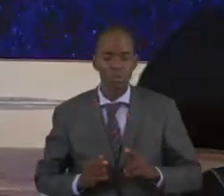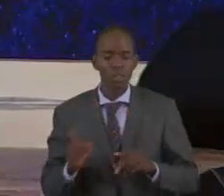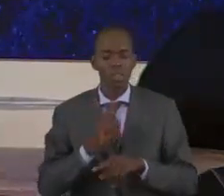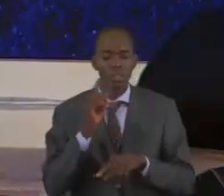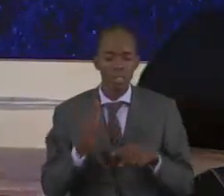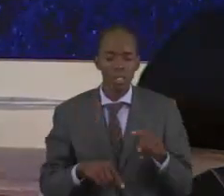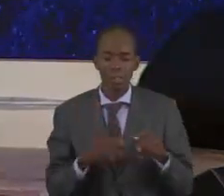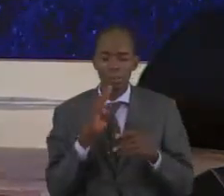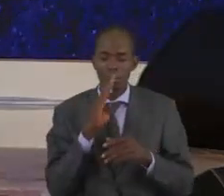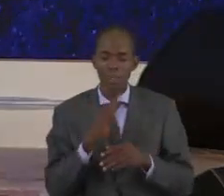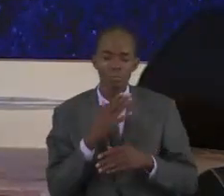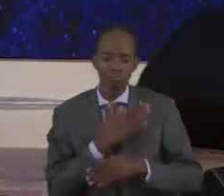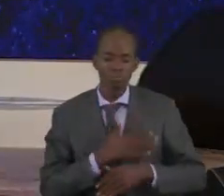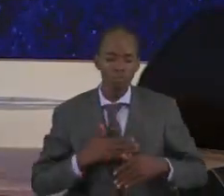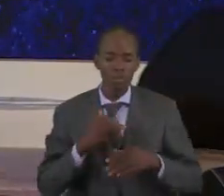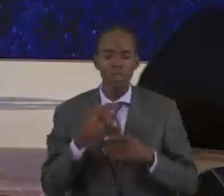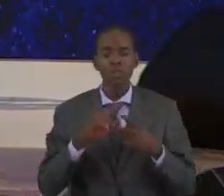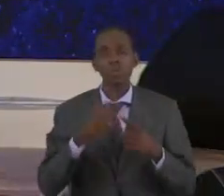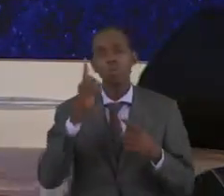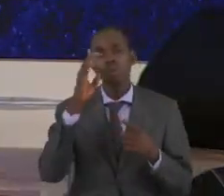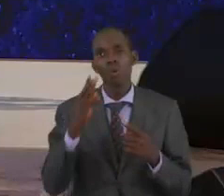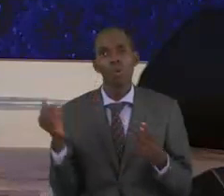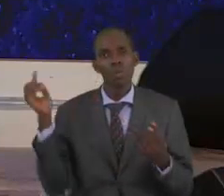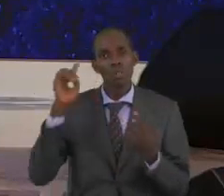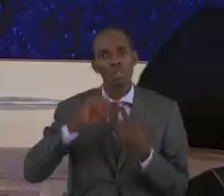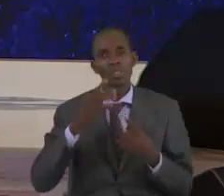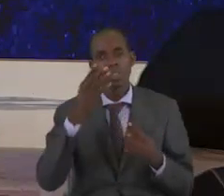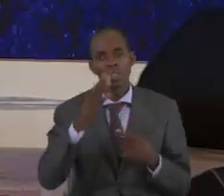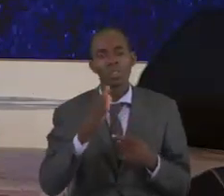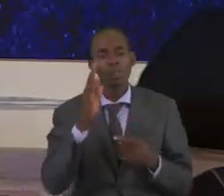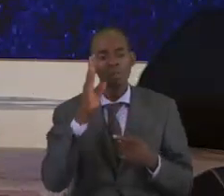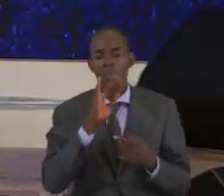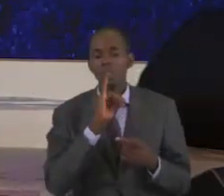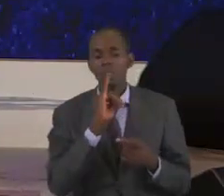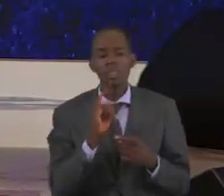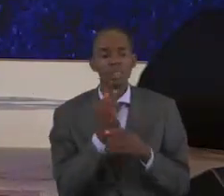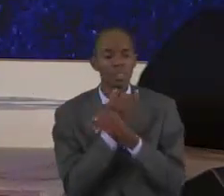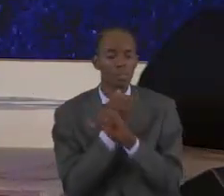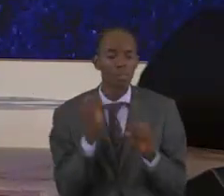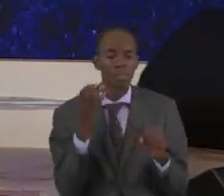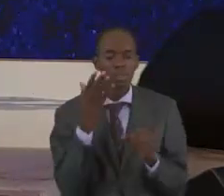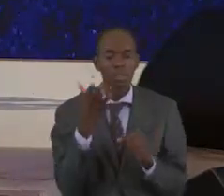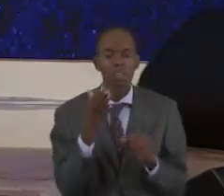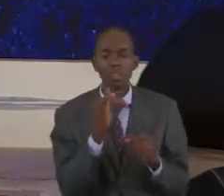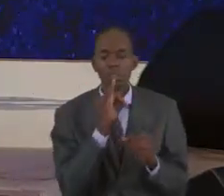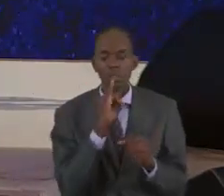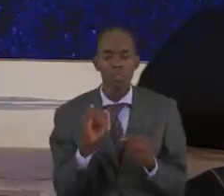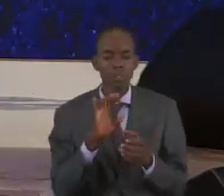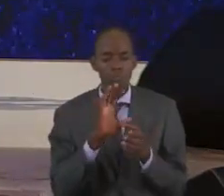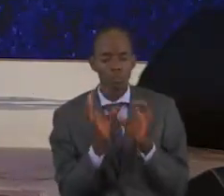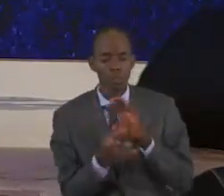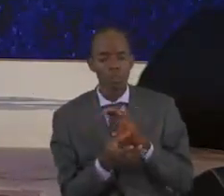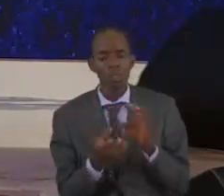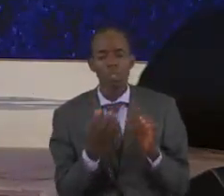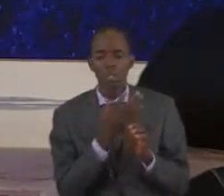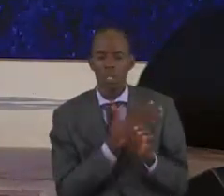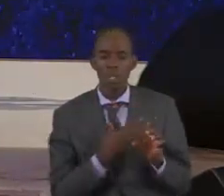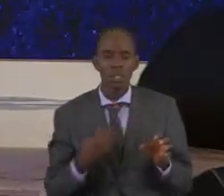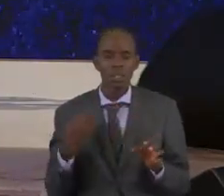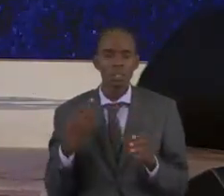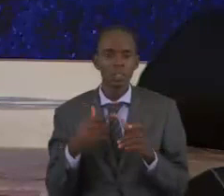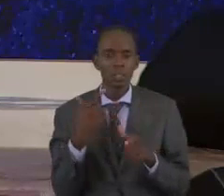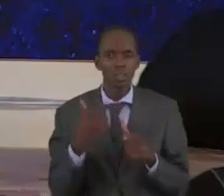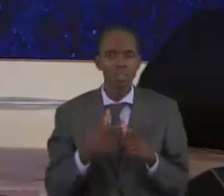Lord until there is salvation, until there is conversion. And then their mind